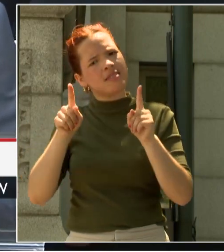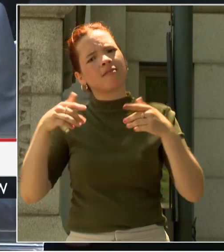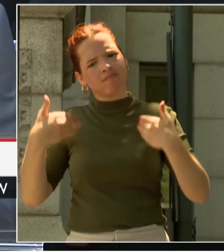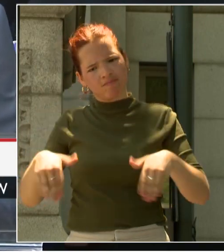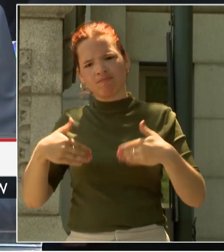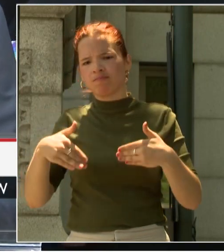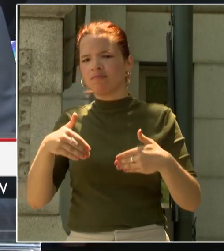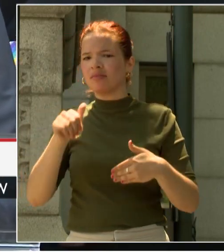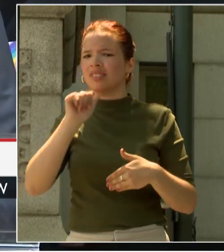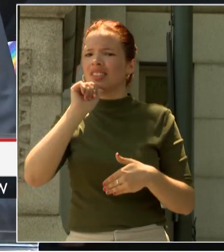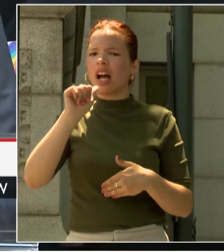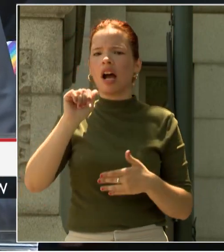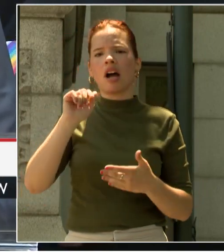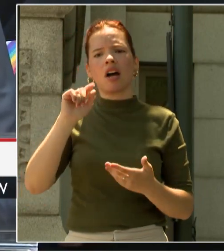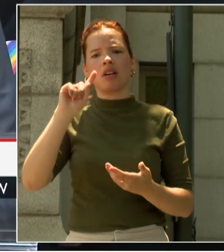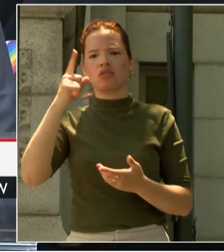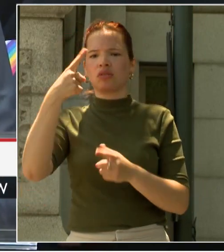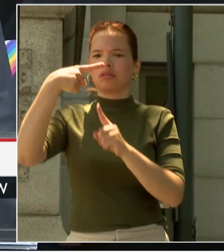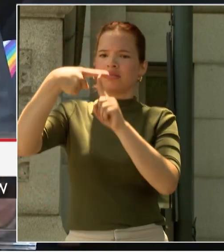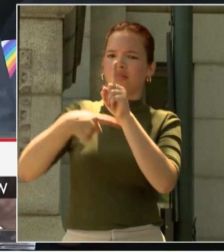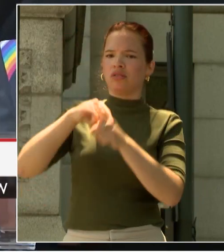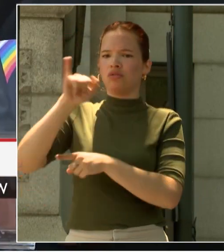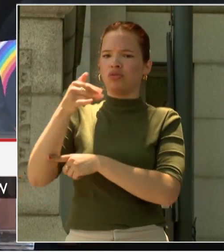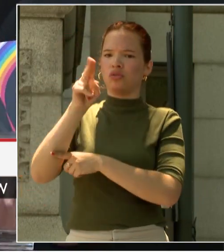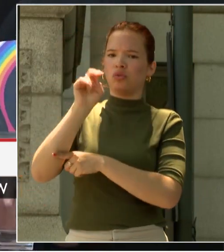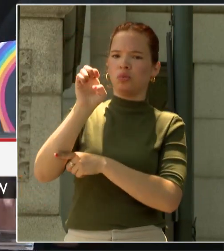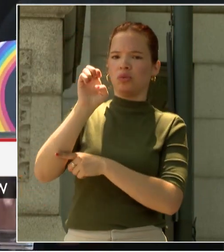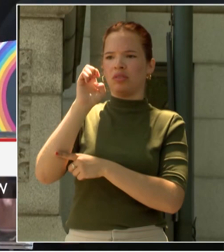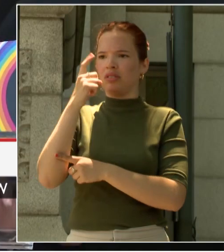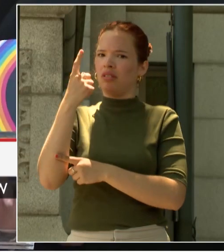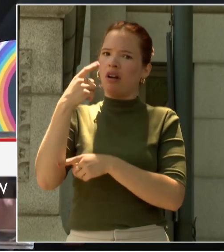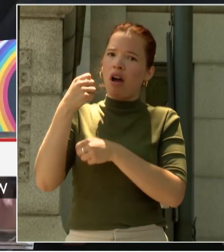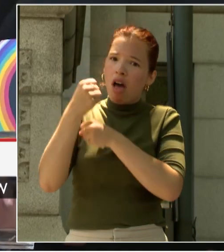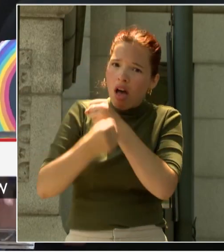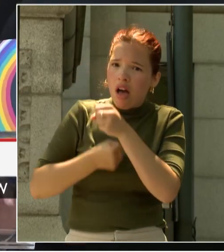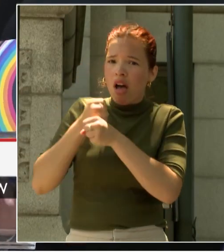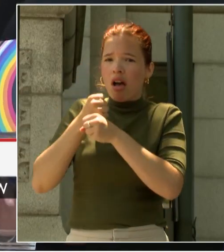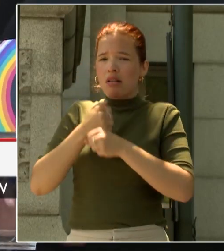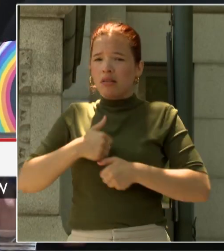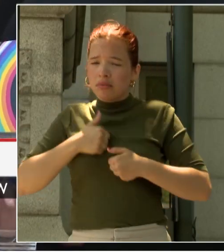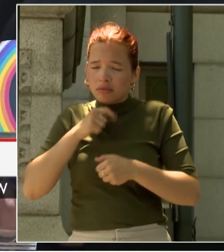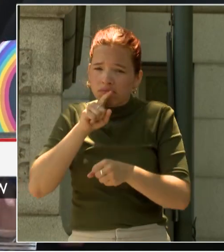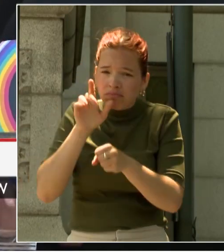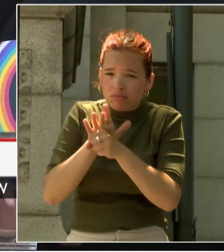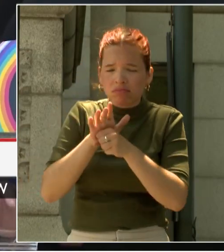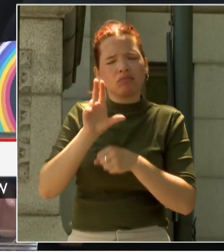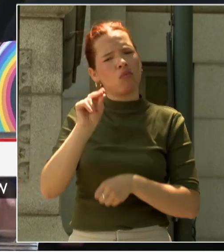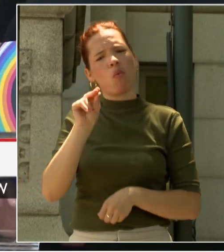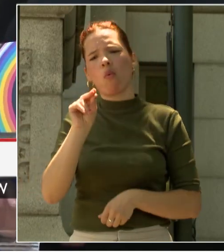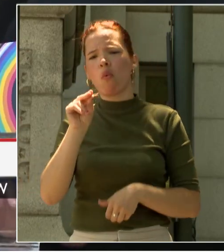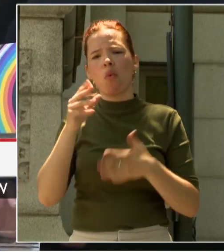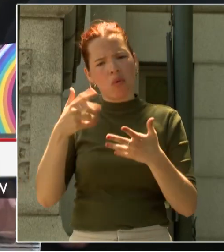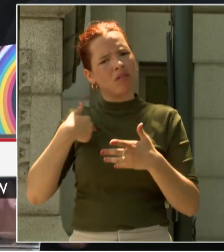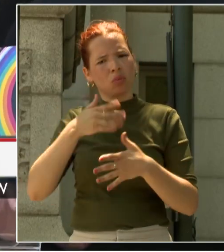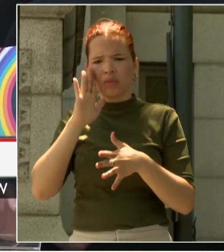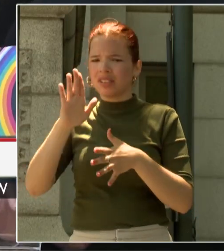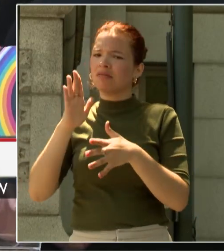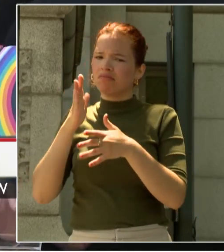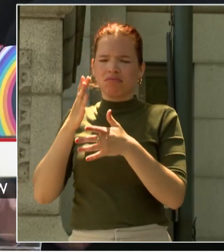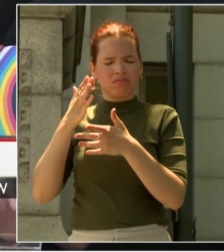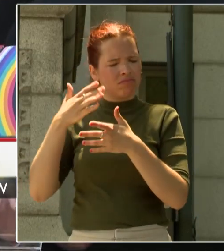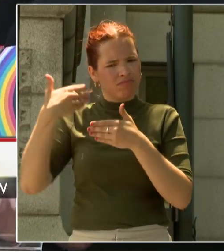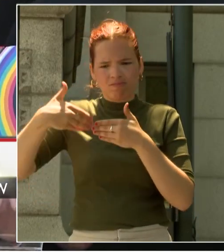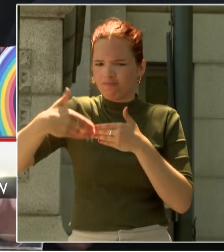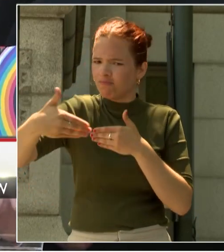of June. I know it's a lifelong, year-long commitment. But together, we're going to continue to fight every day to make